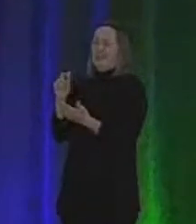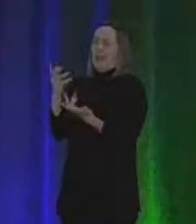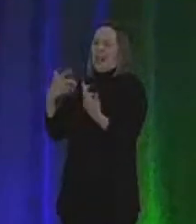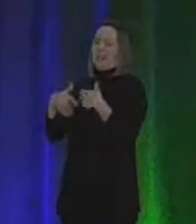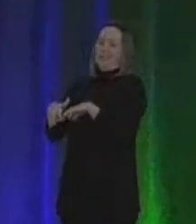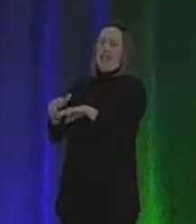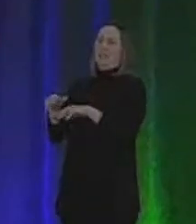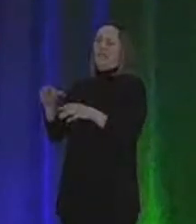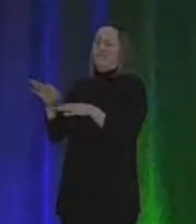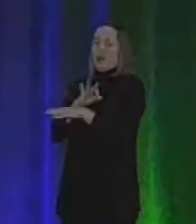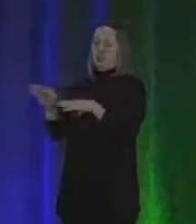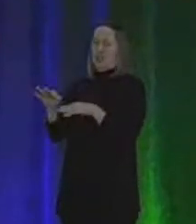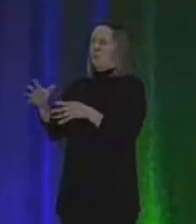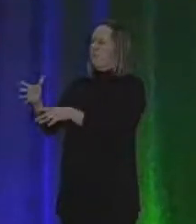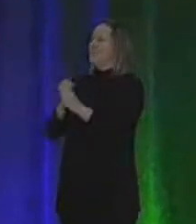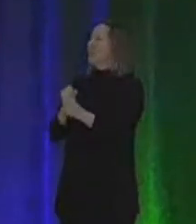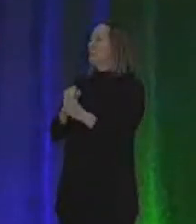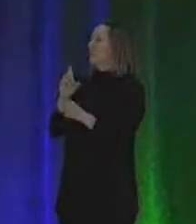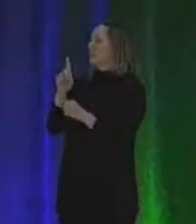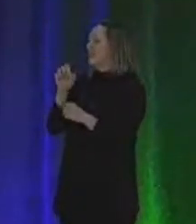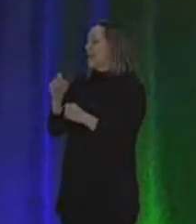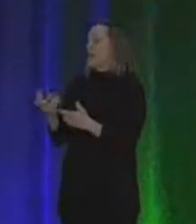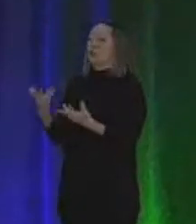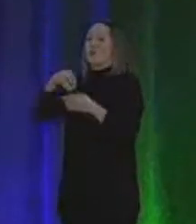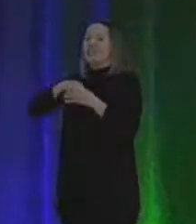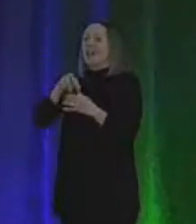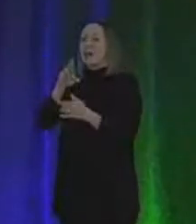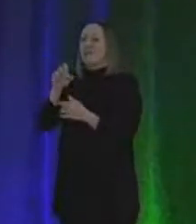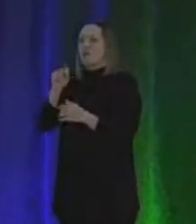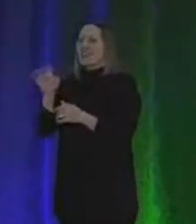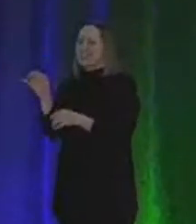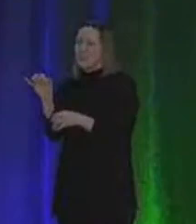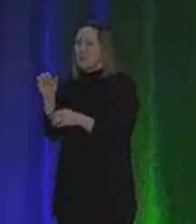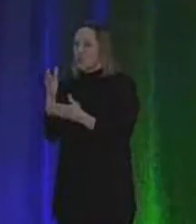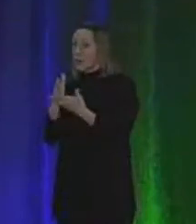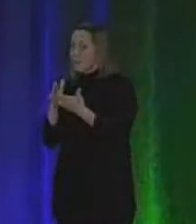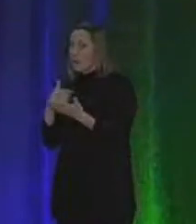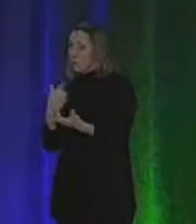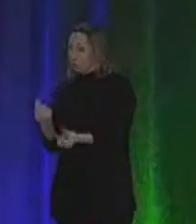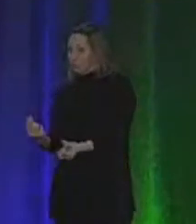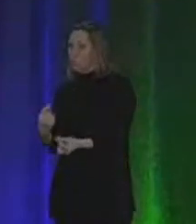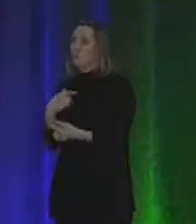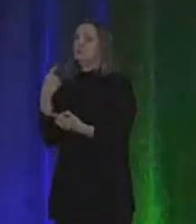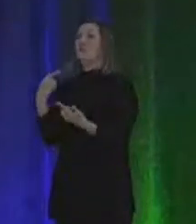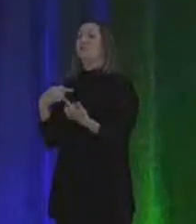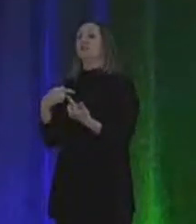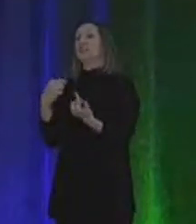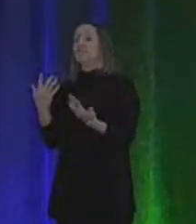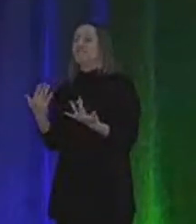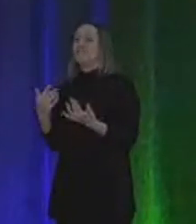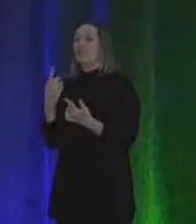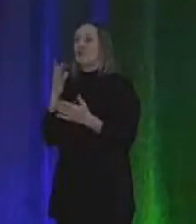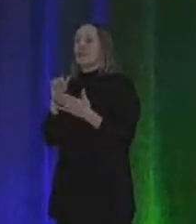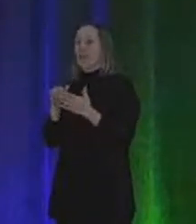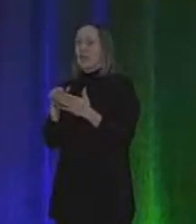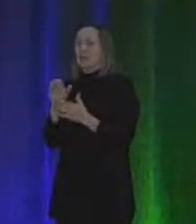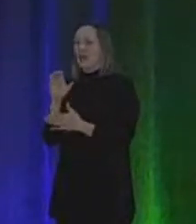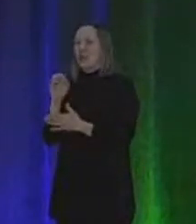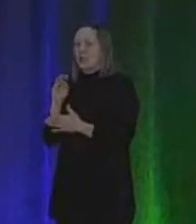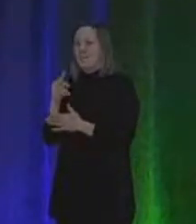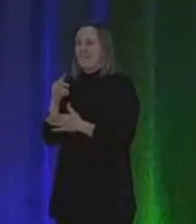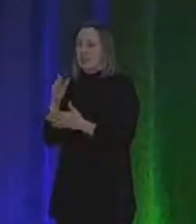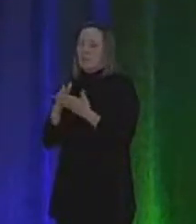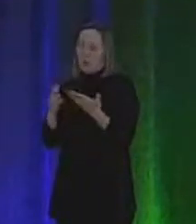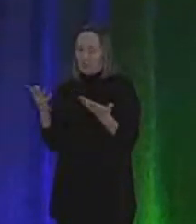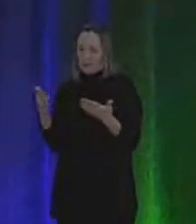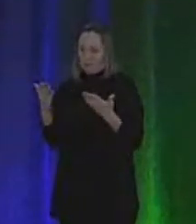data here, and we're returning JSON. And then inside of our React server component, all we have to do is await that component. And then